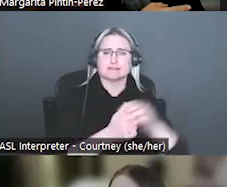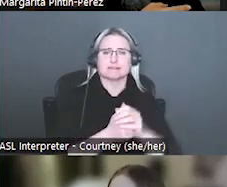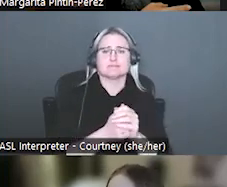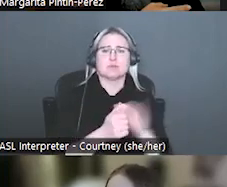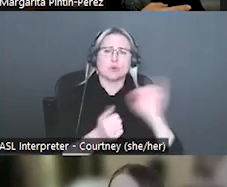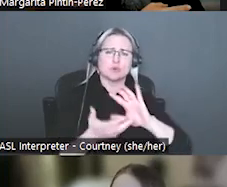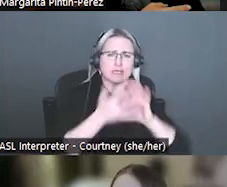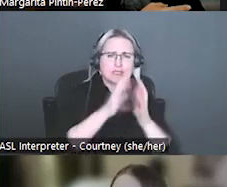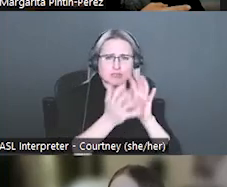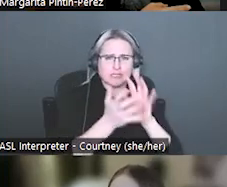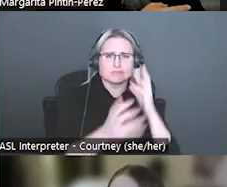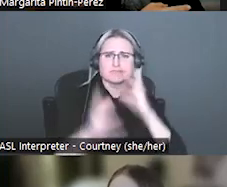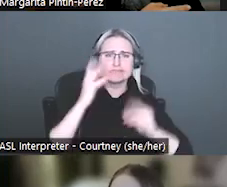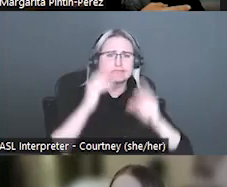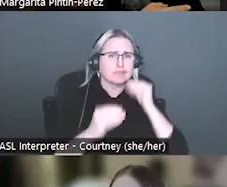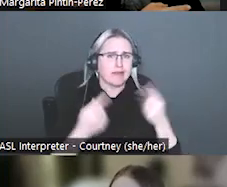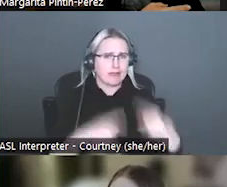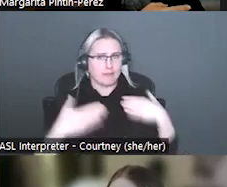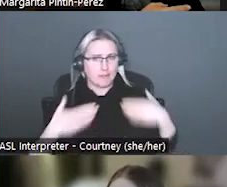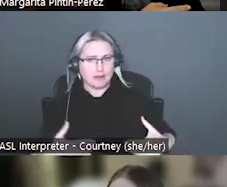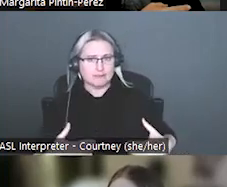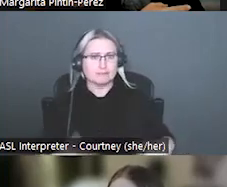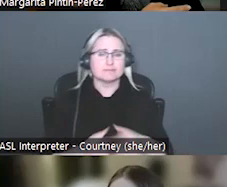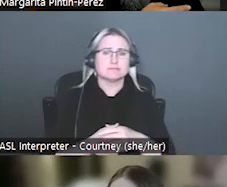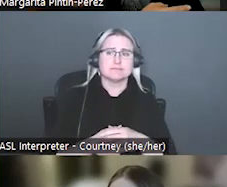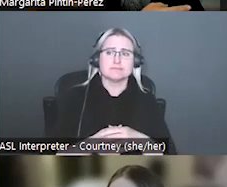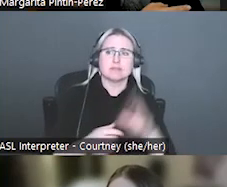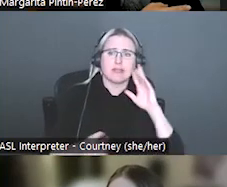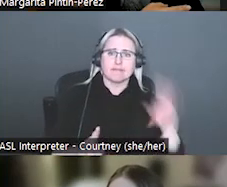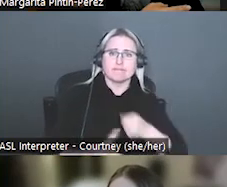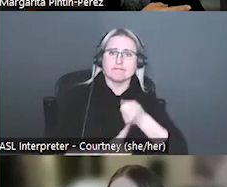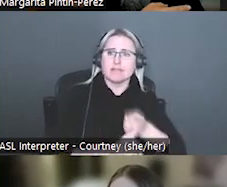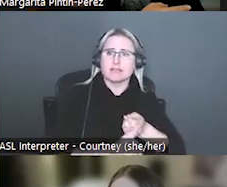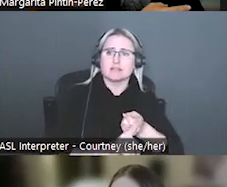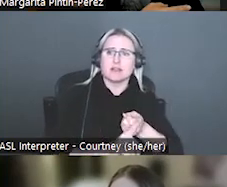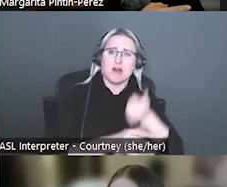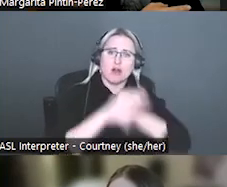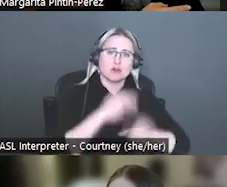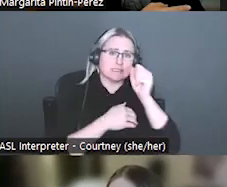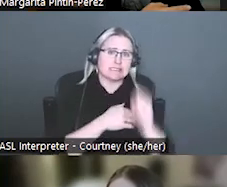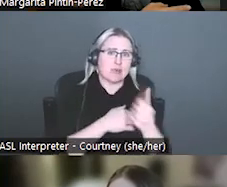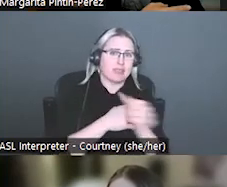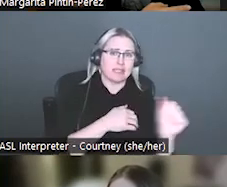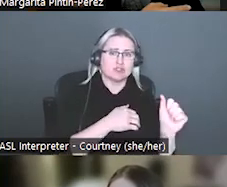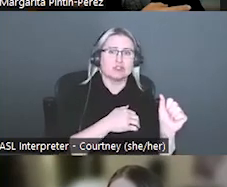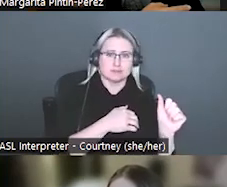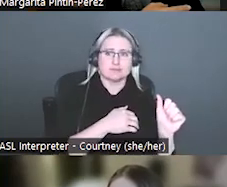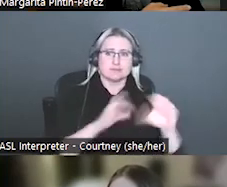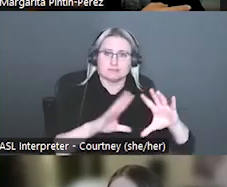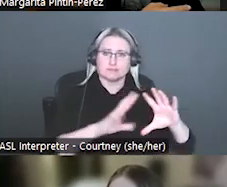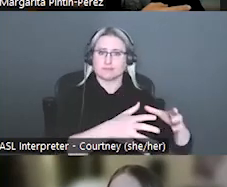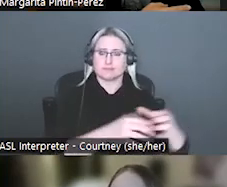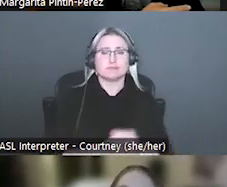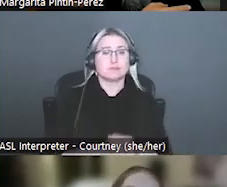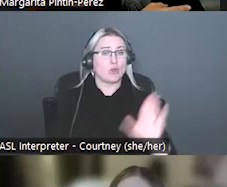intersectional experiences of the body, embodiment, and effect within the South Asian diaspora. You can find their